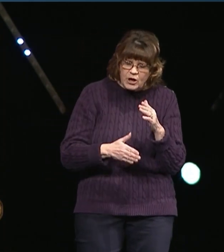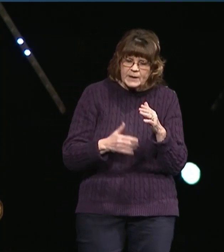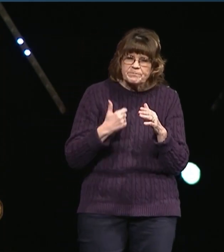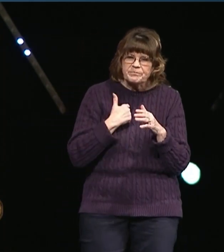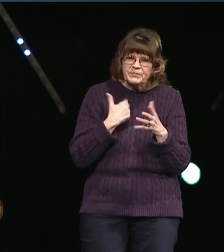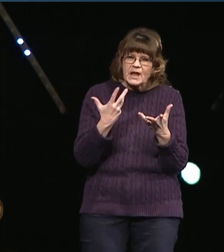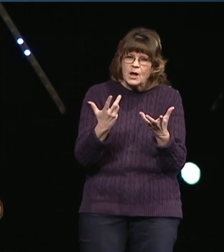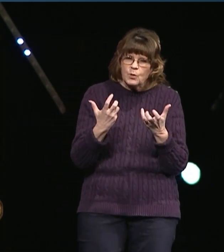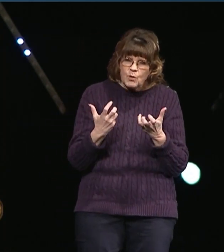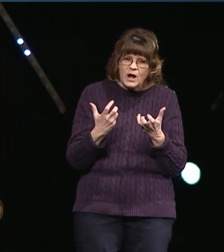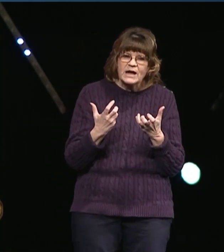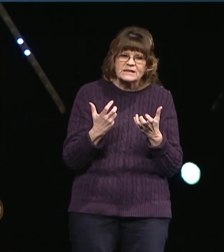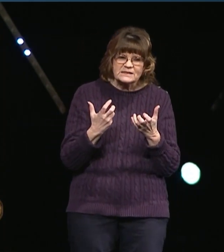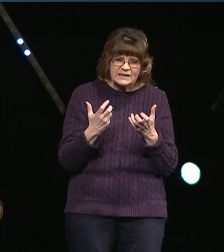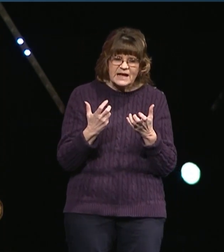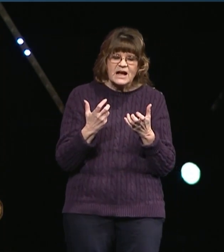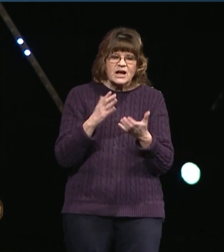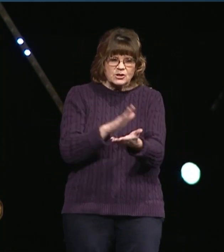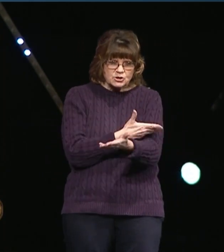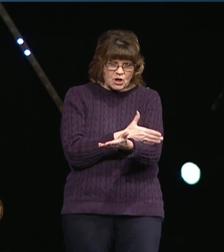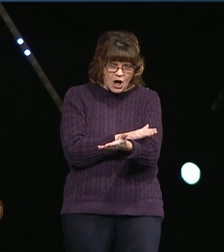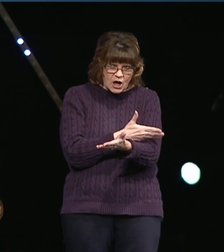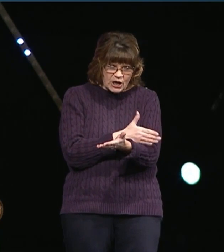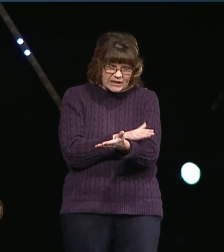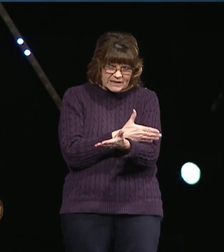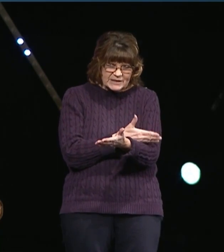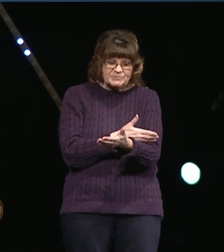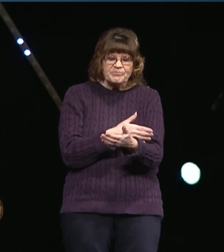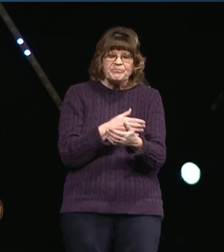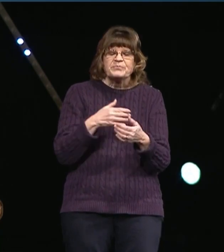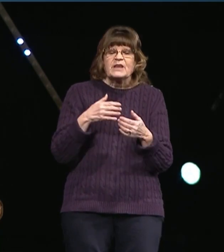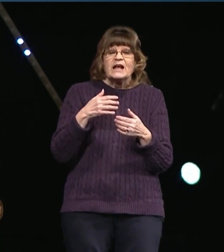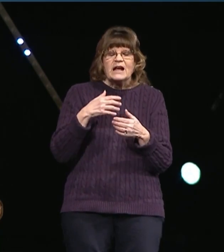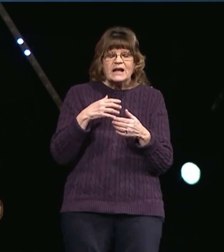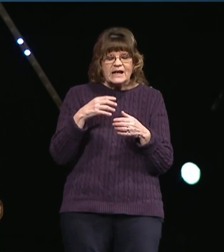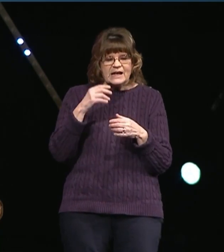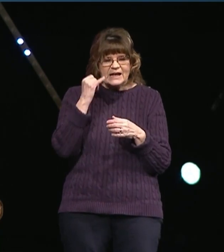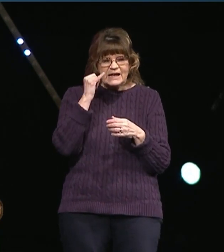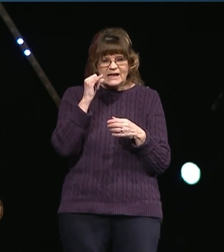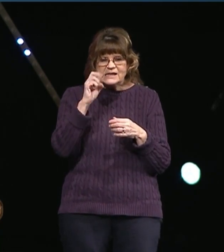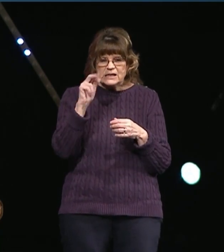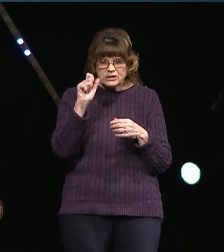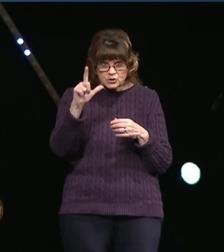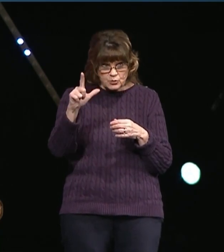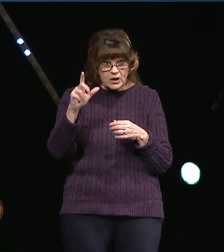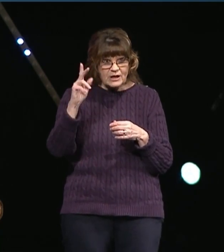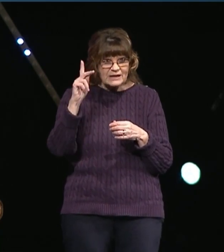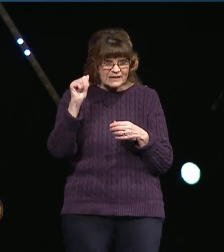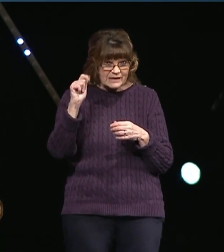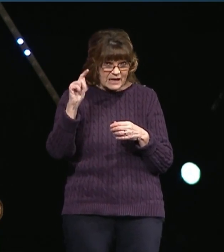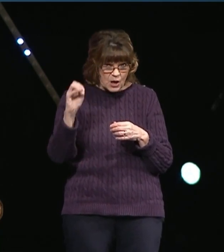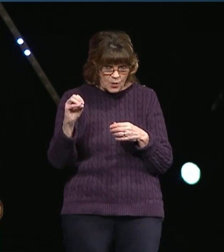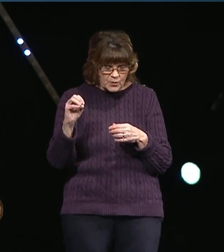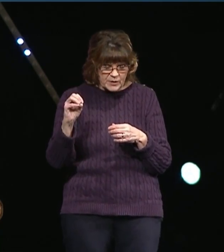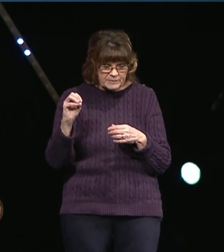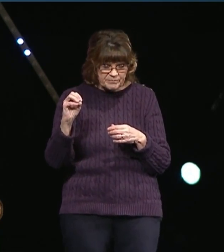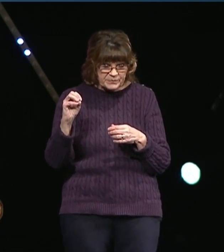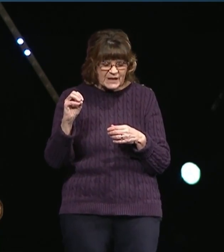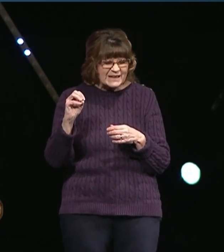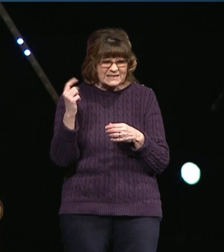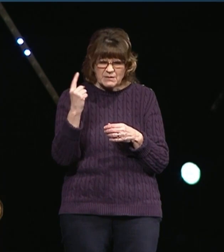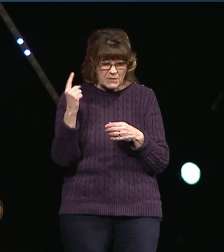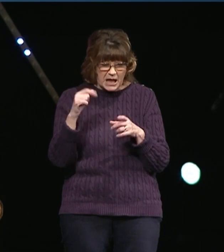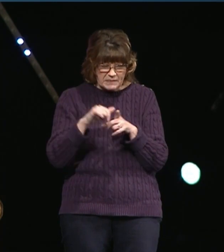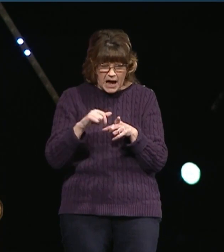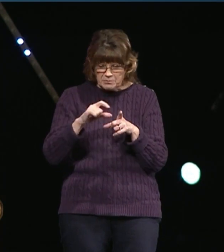I would like to play you a song by the late Hawaii musician Israel Kamakawa Ua Wea Oli, something like